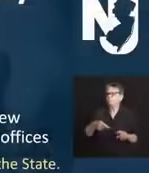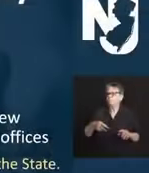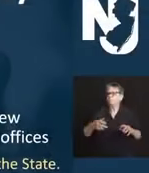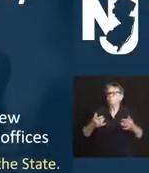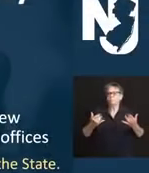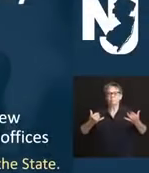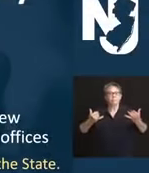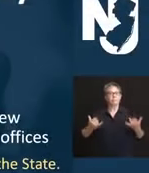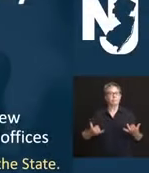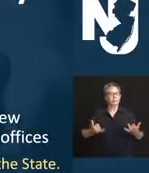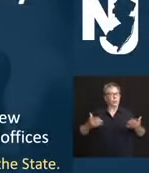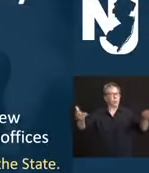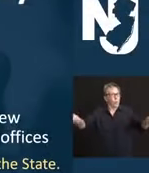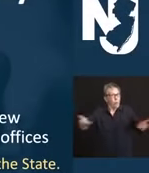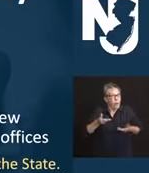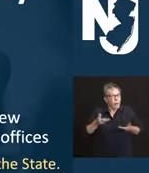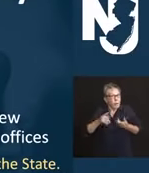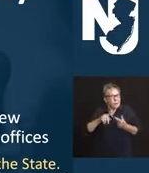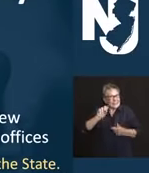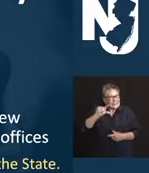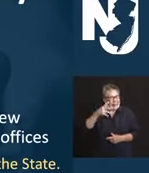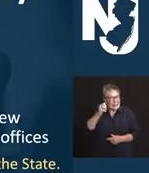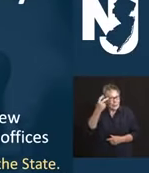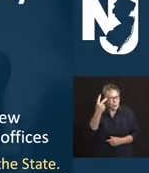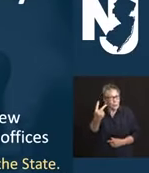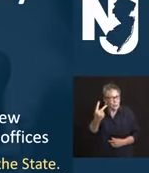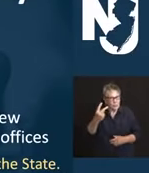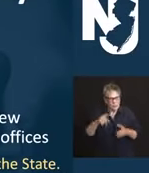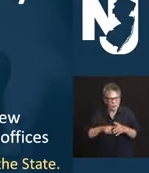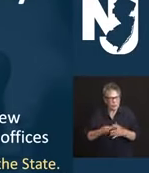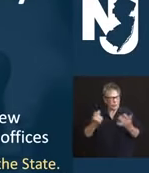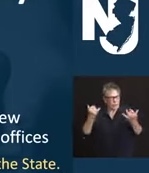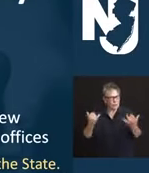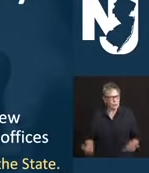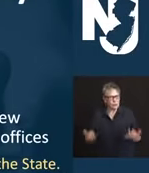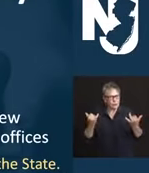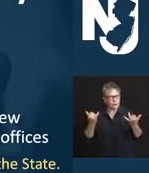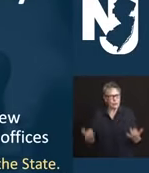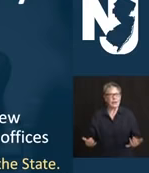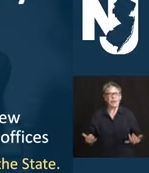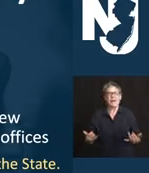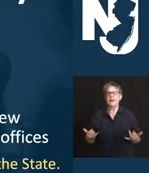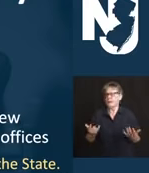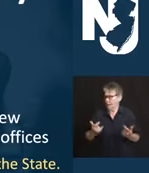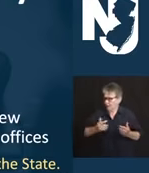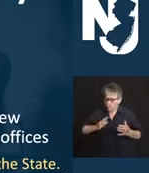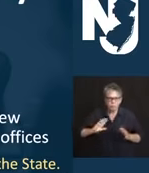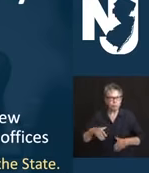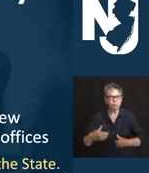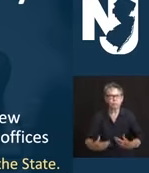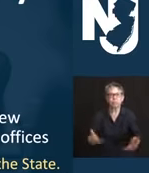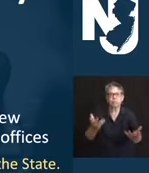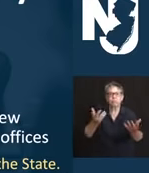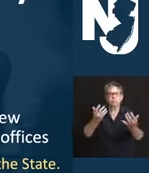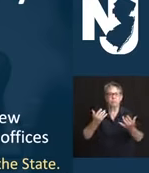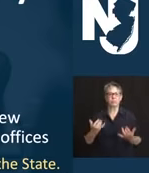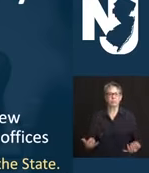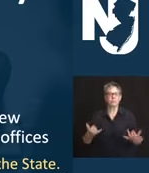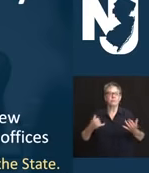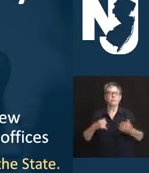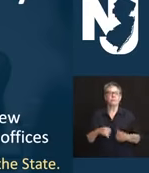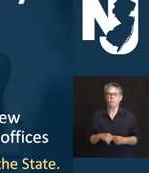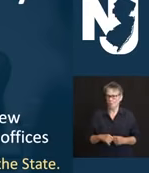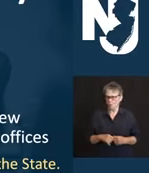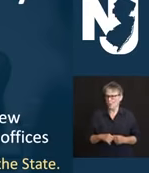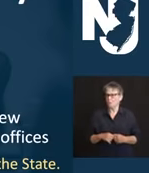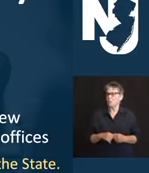we begin the next leg of our journey on our road back. Today our restaurants may reopen for outdoor dining and our